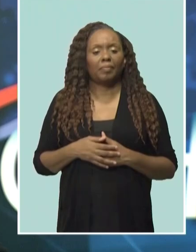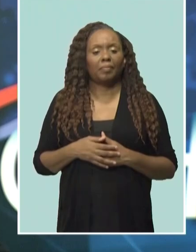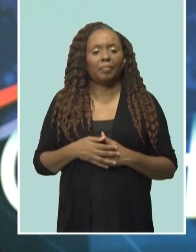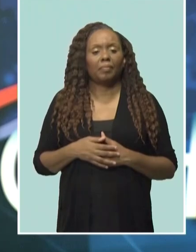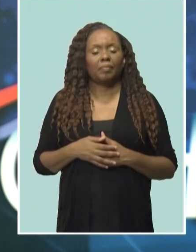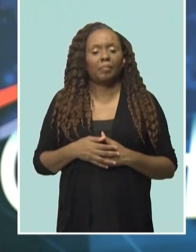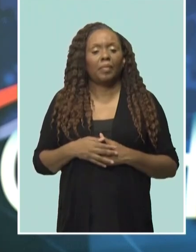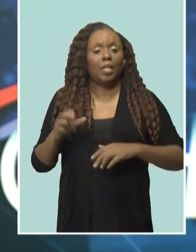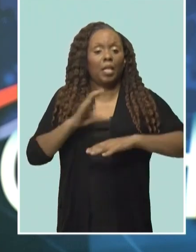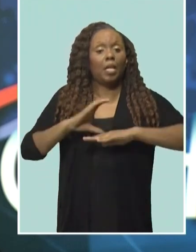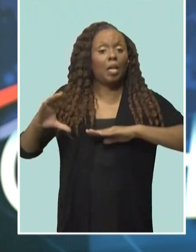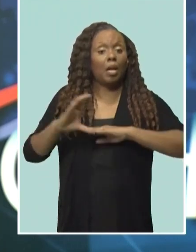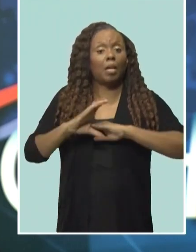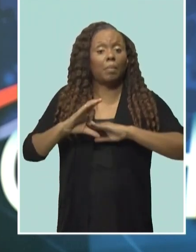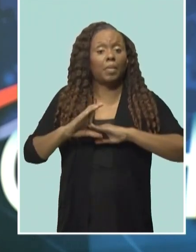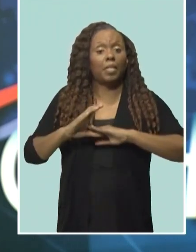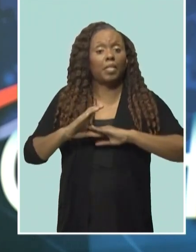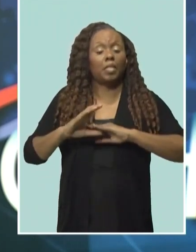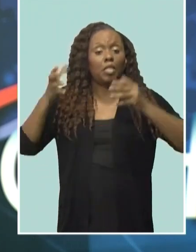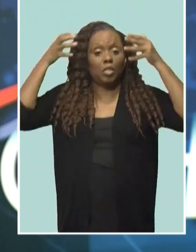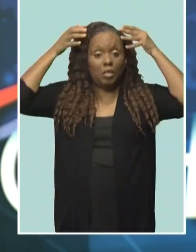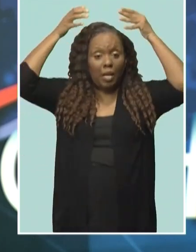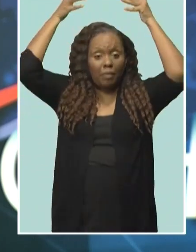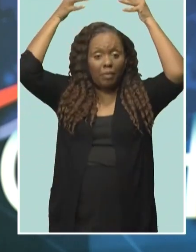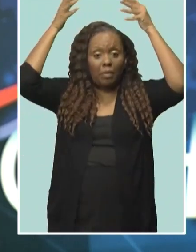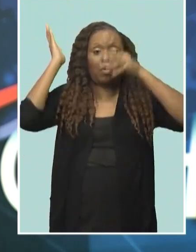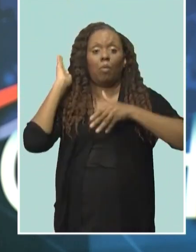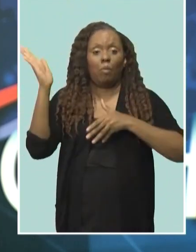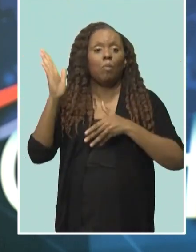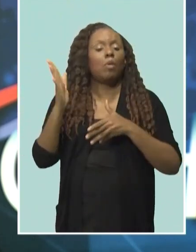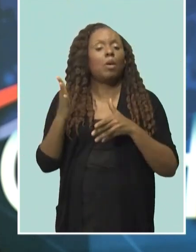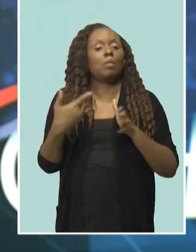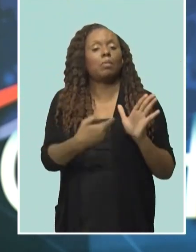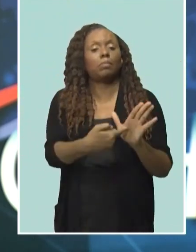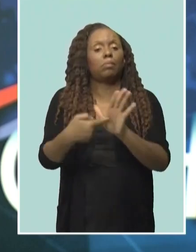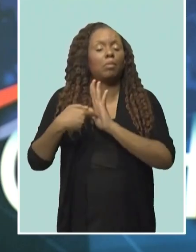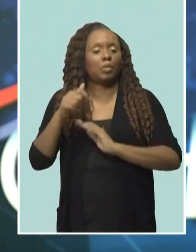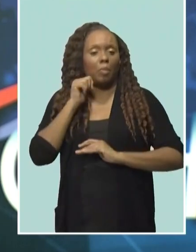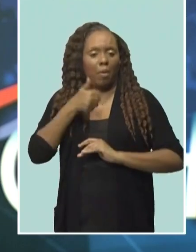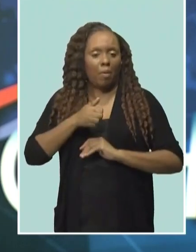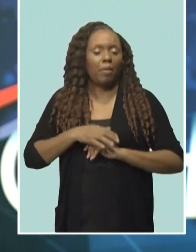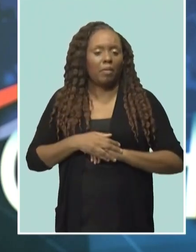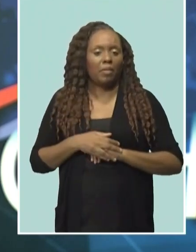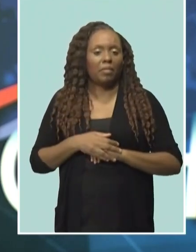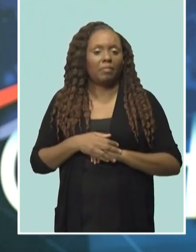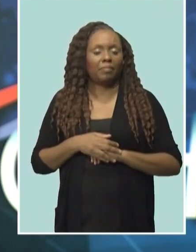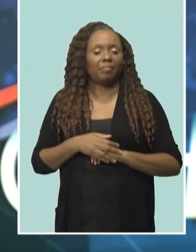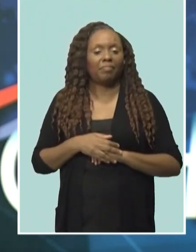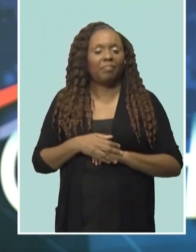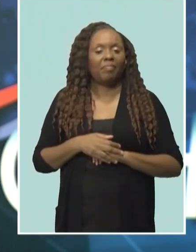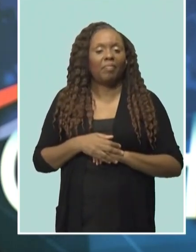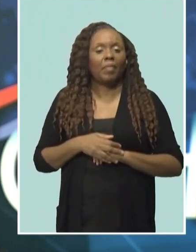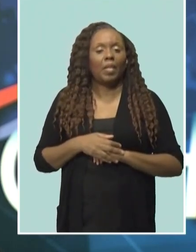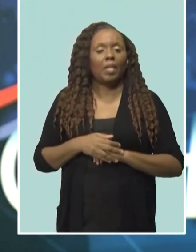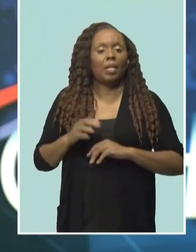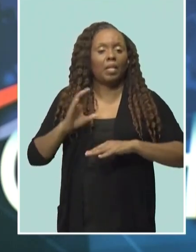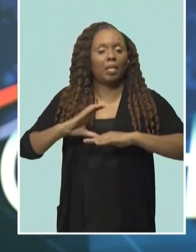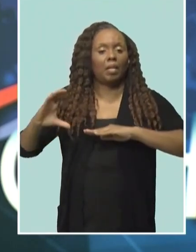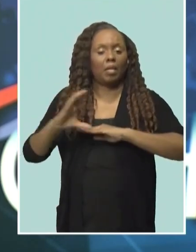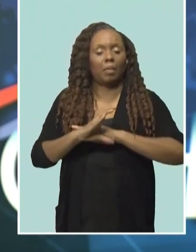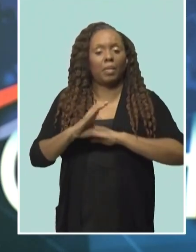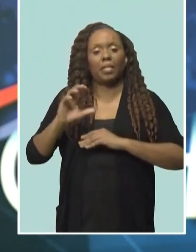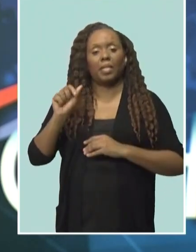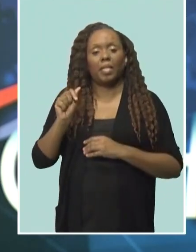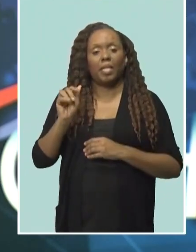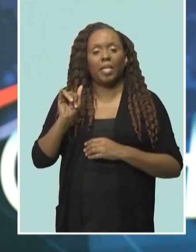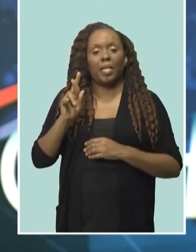The skill and expertise of Caribbean chefs will be on show tomorrow. That's when regional carrier Caribbean Airlines presents